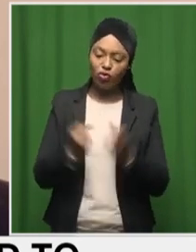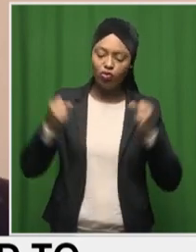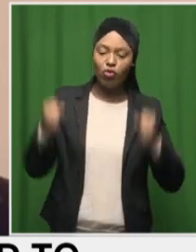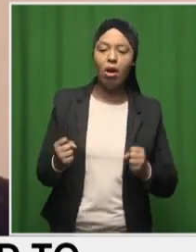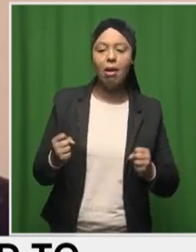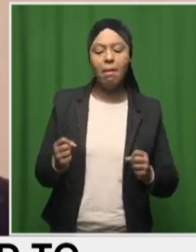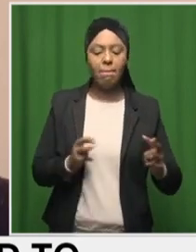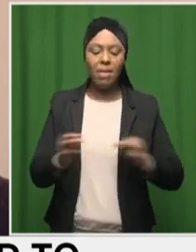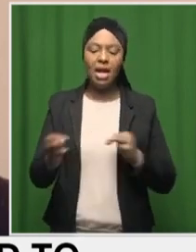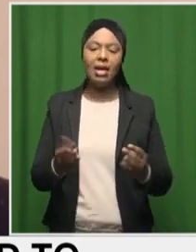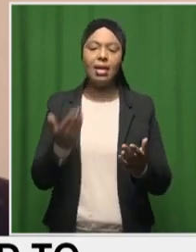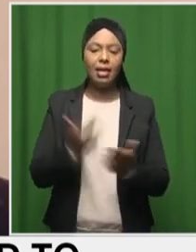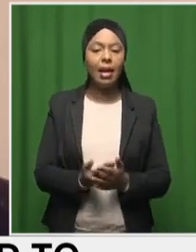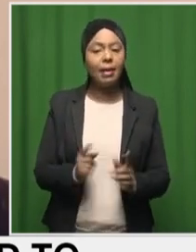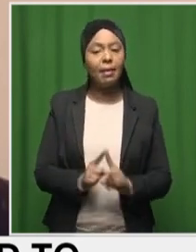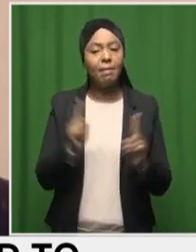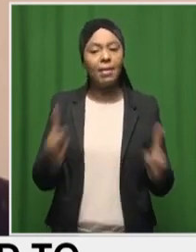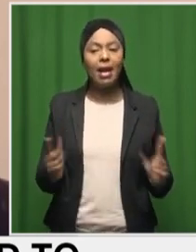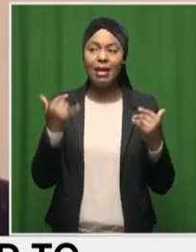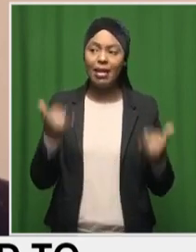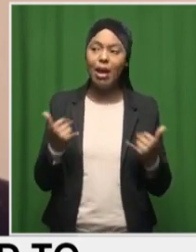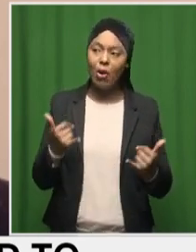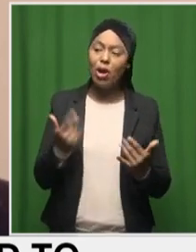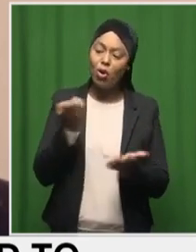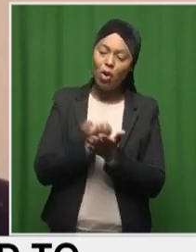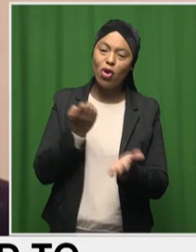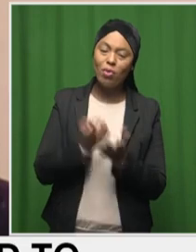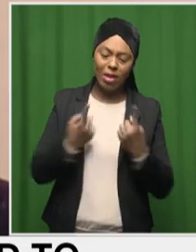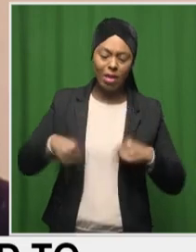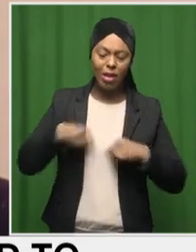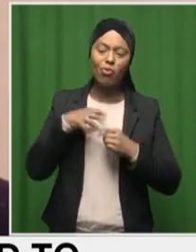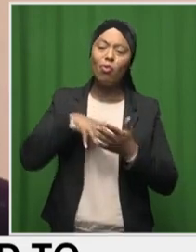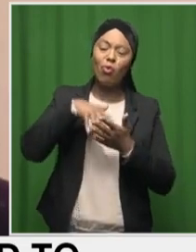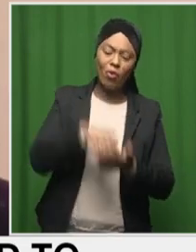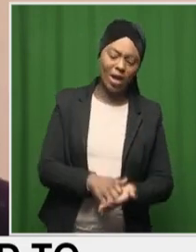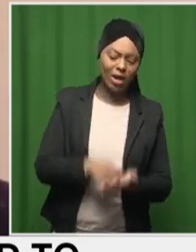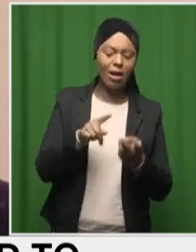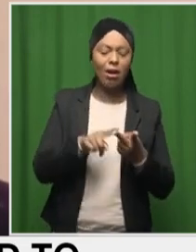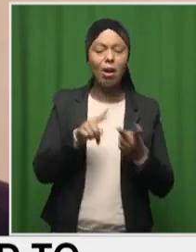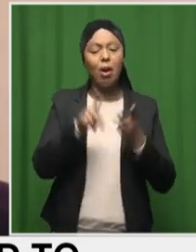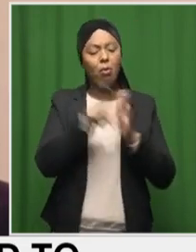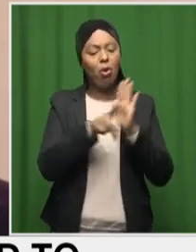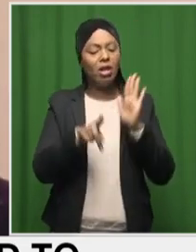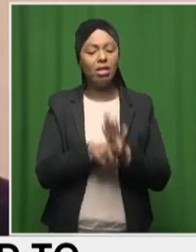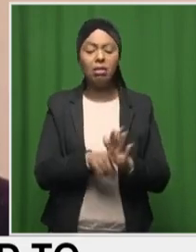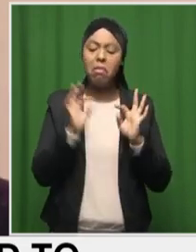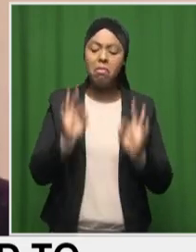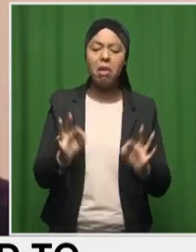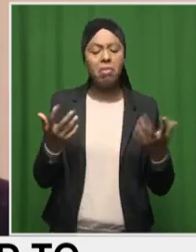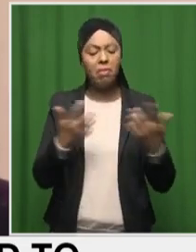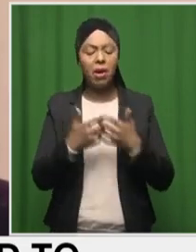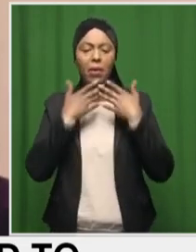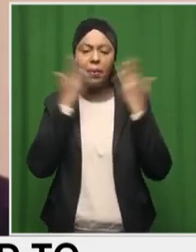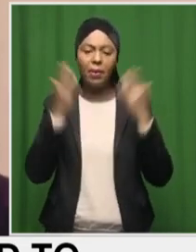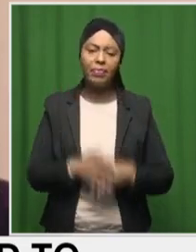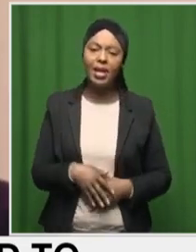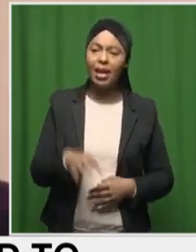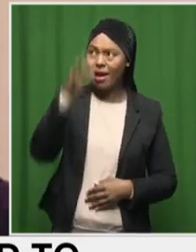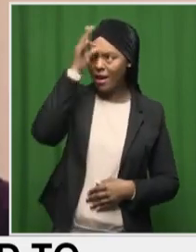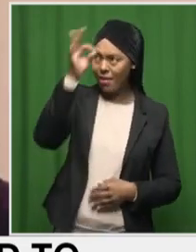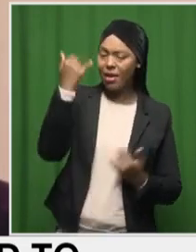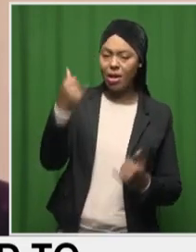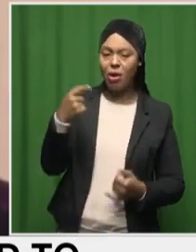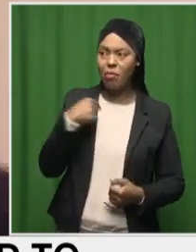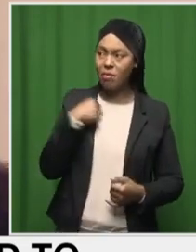it. But when we have a weak economy, when we have policies that are, as I just mentioned briefly, that the government says, not that you and